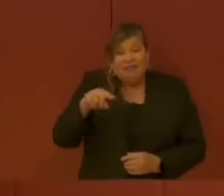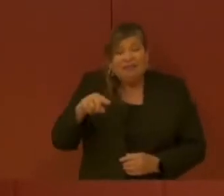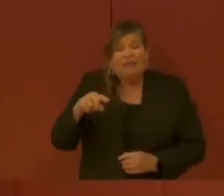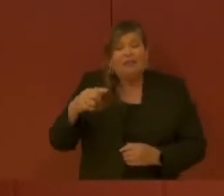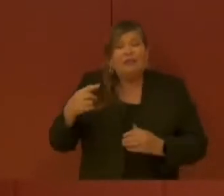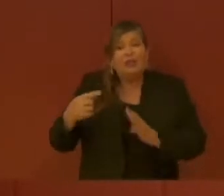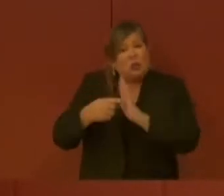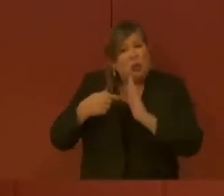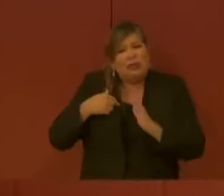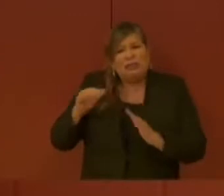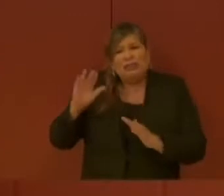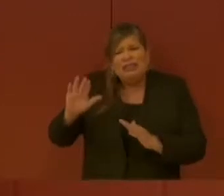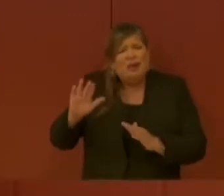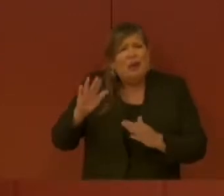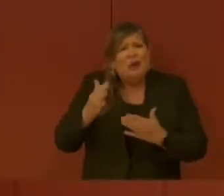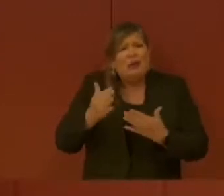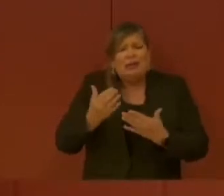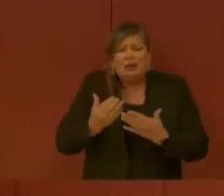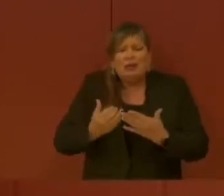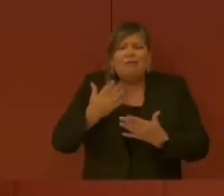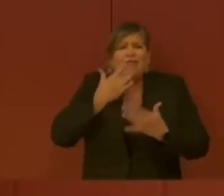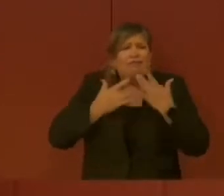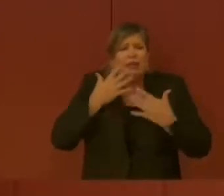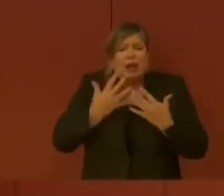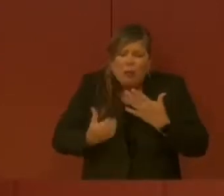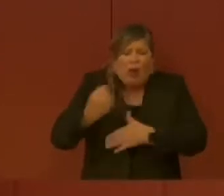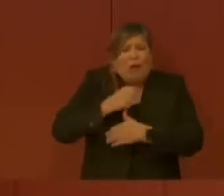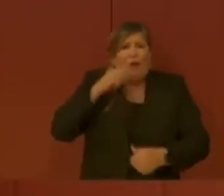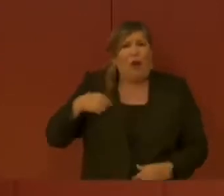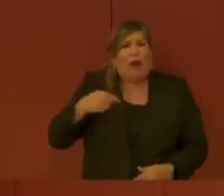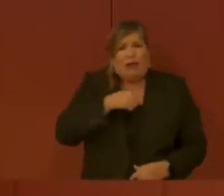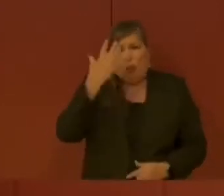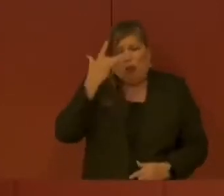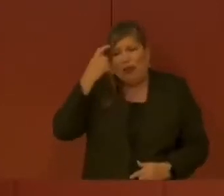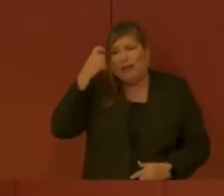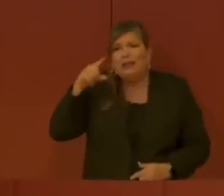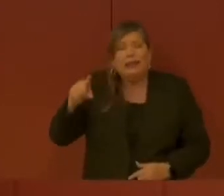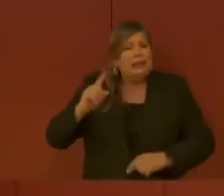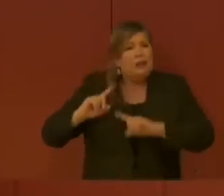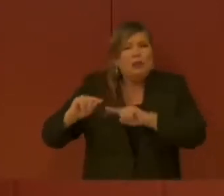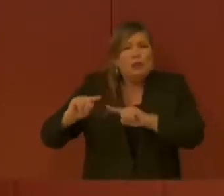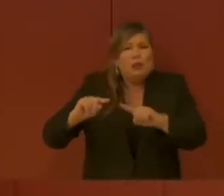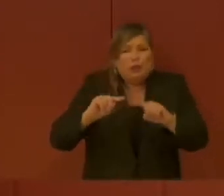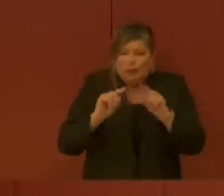us the essential jobs in person every day this past year.